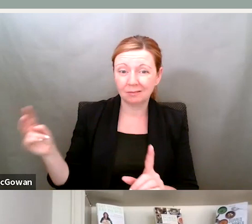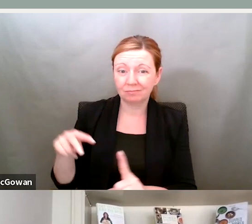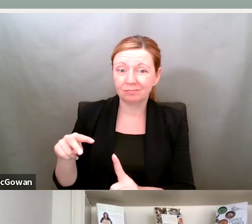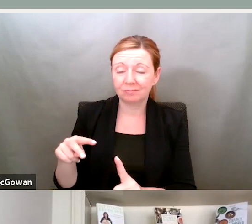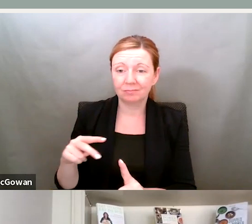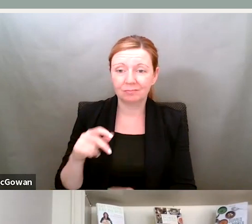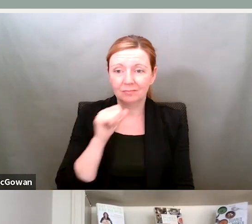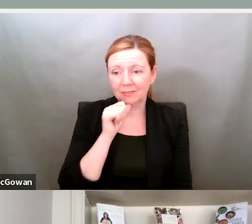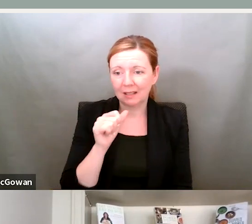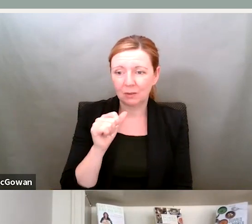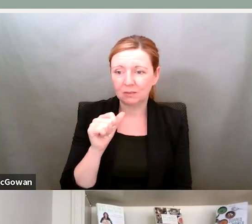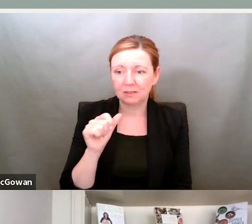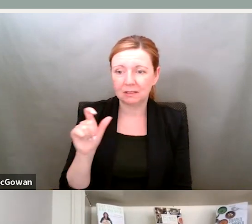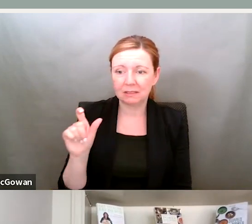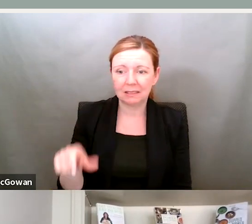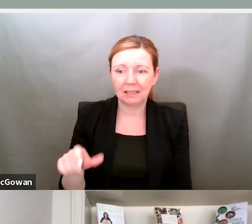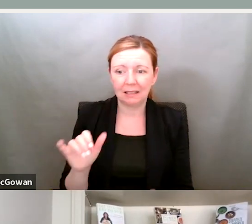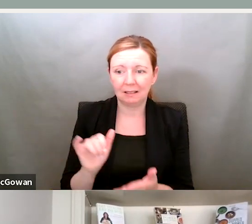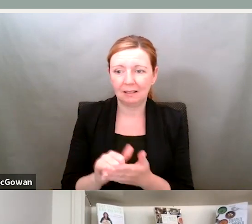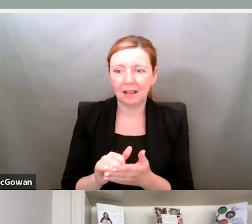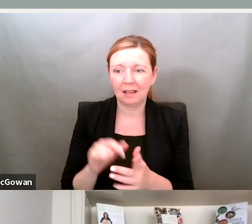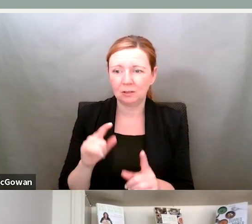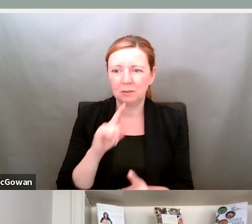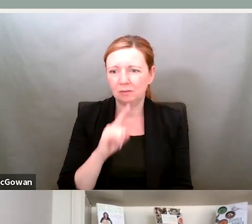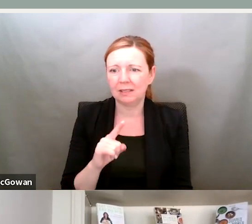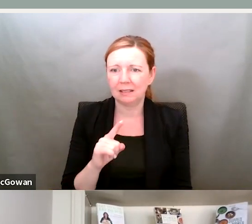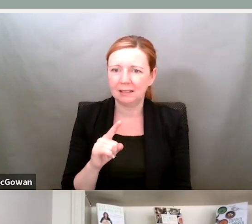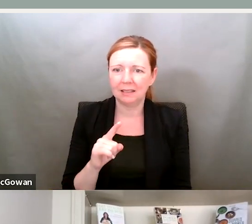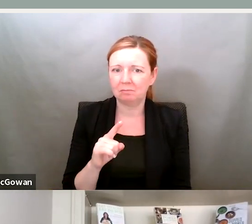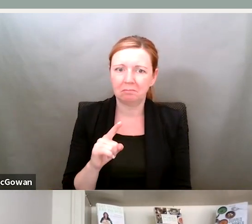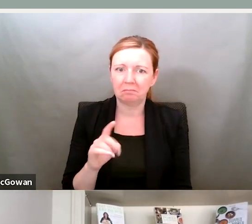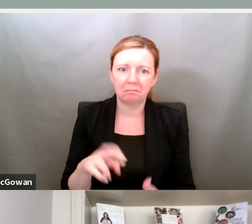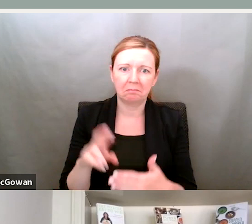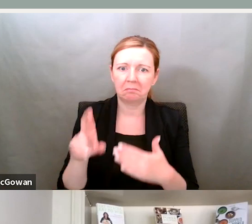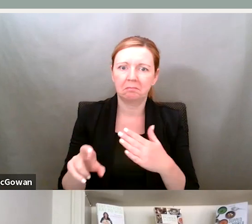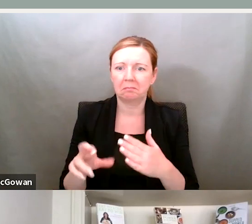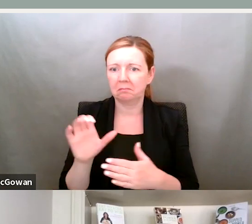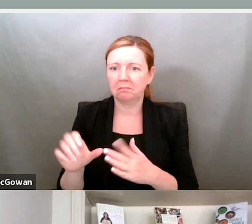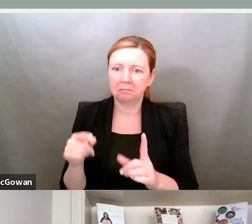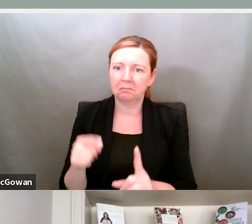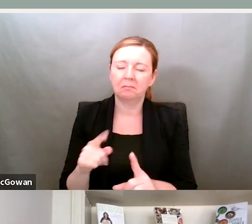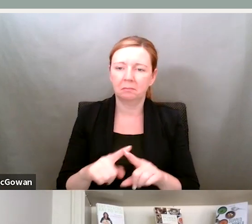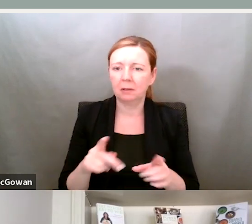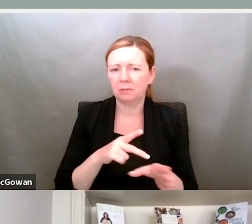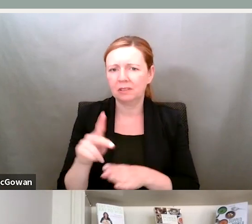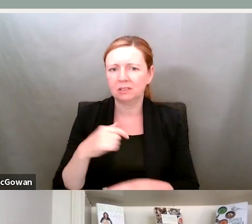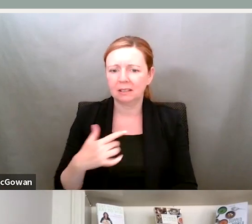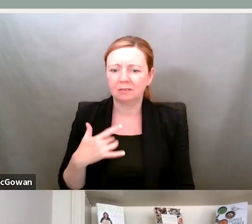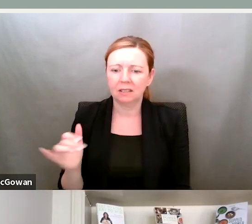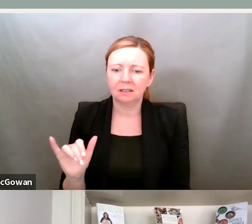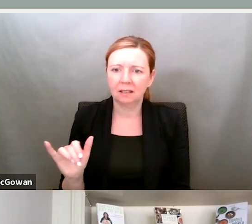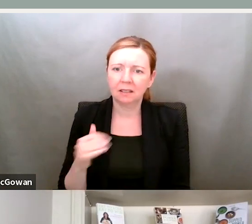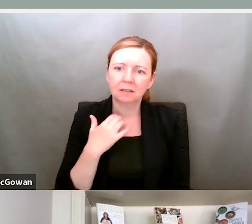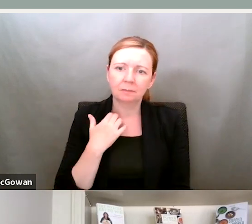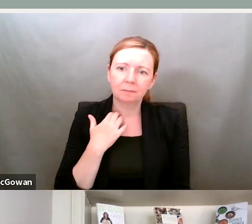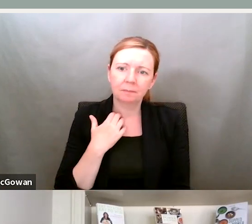don't need for it to be uber conclusive. It's just more of something that professionally I feel like